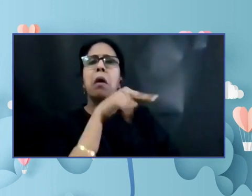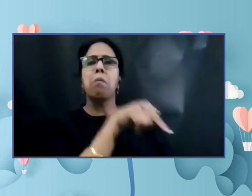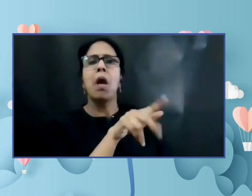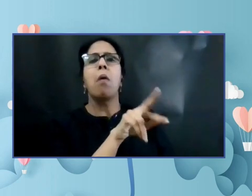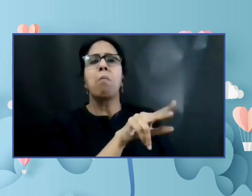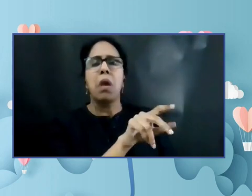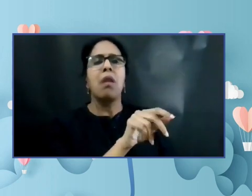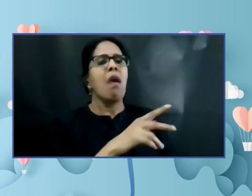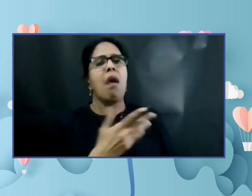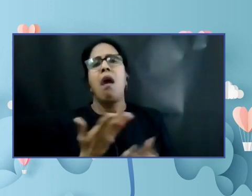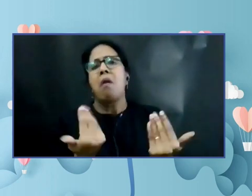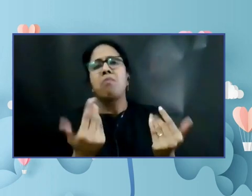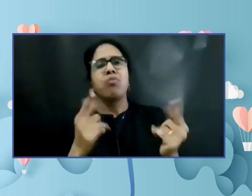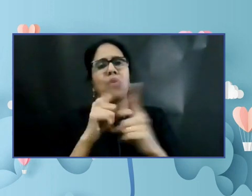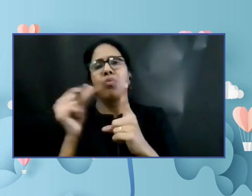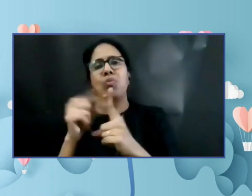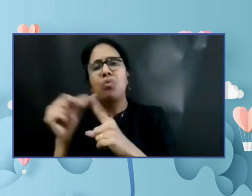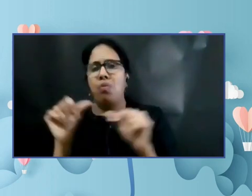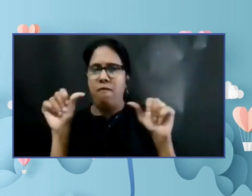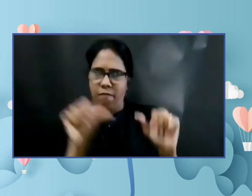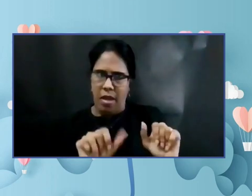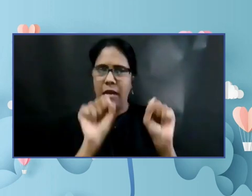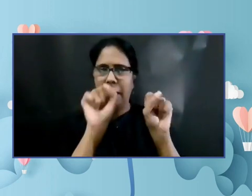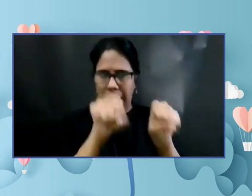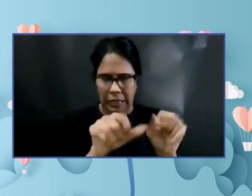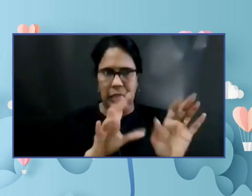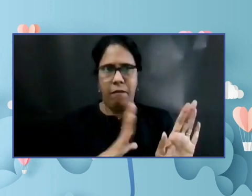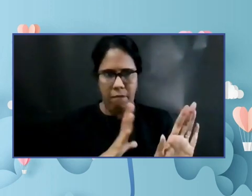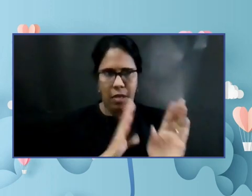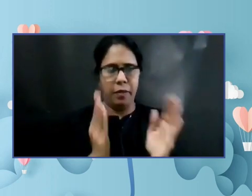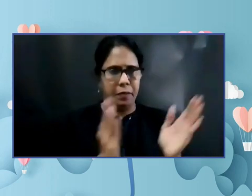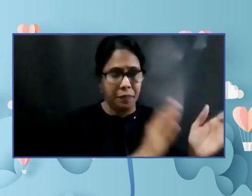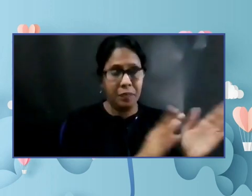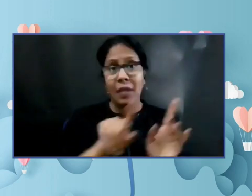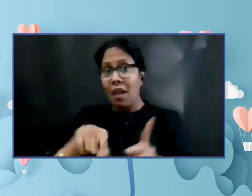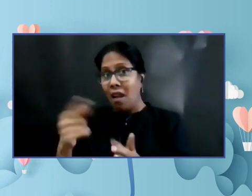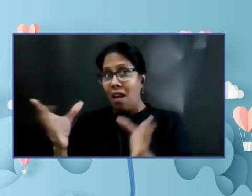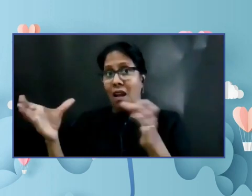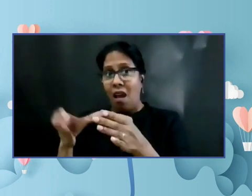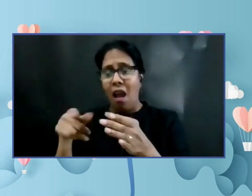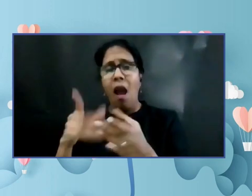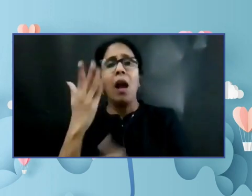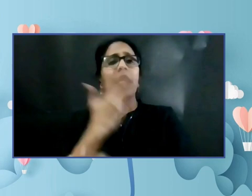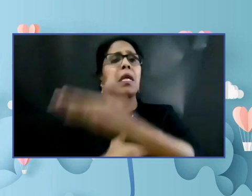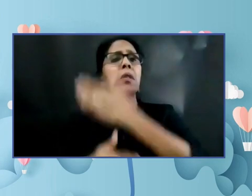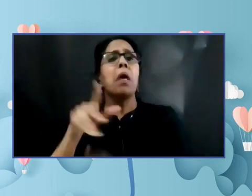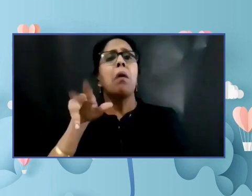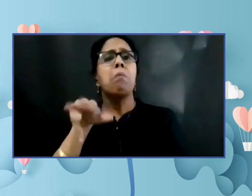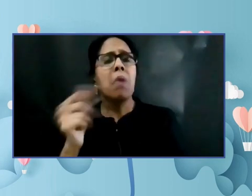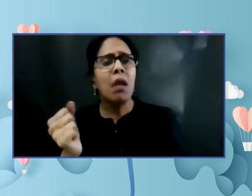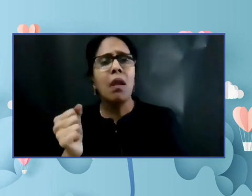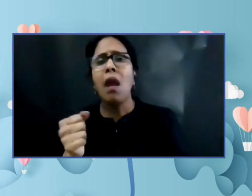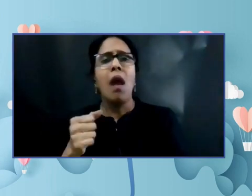not abled. And on the other hand, disabled really just means not being open to adapt.